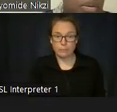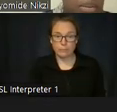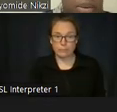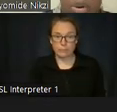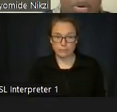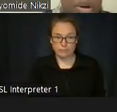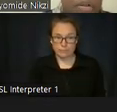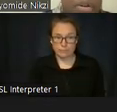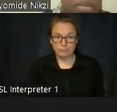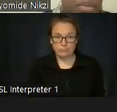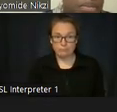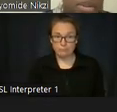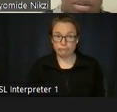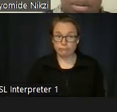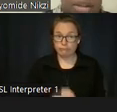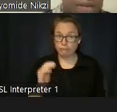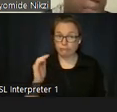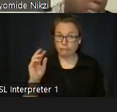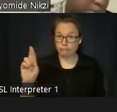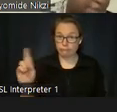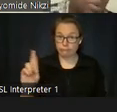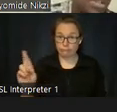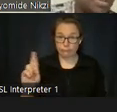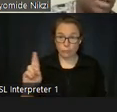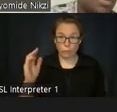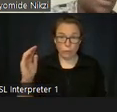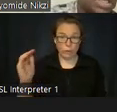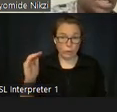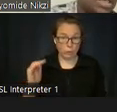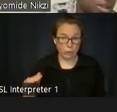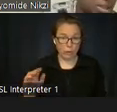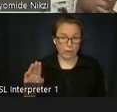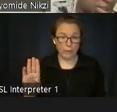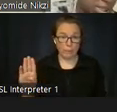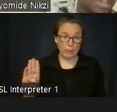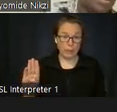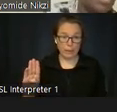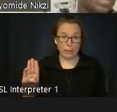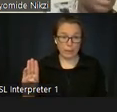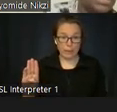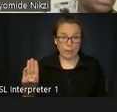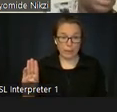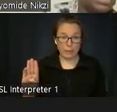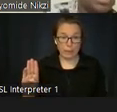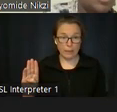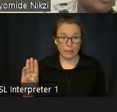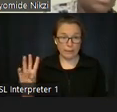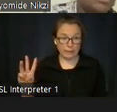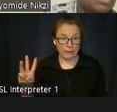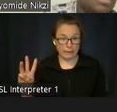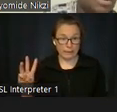Okay, so can we move on from B4 to now B, I think we were in B6.